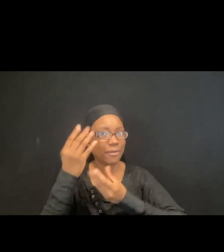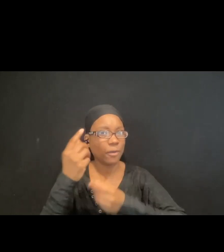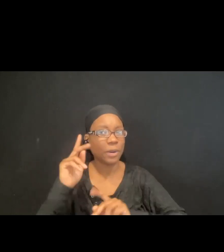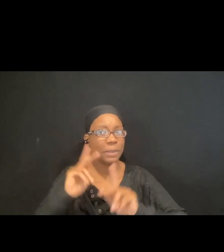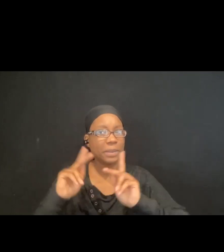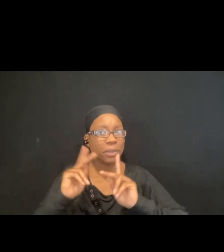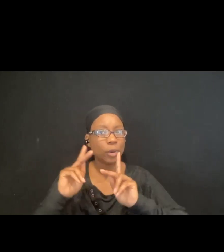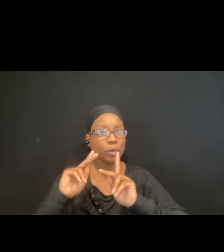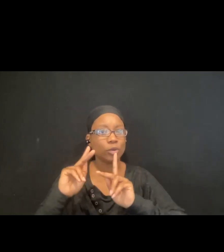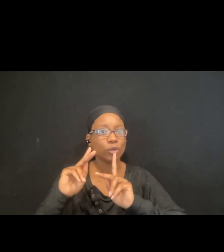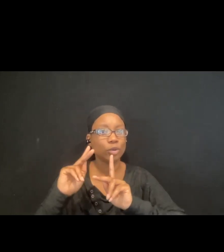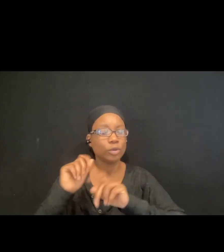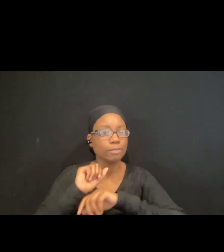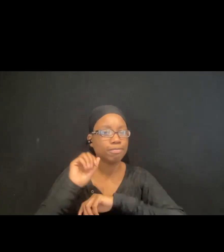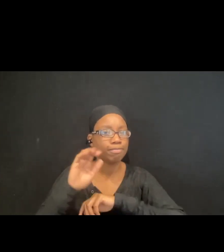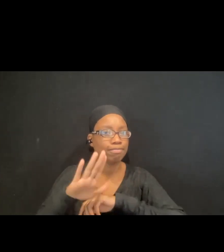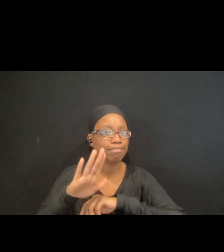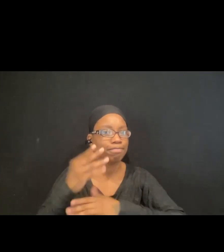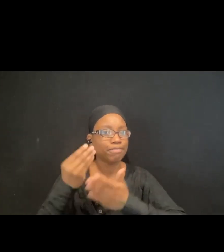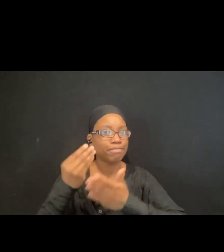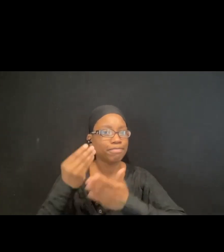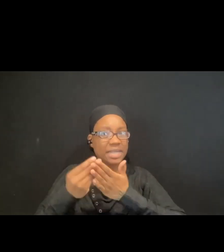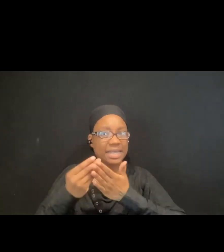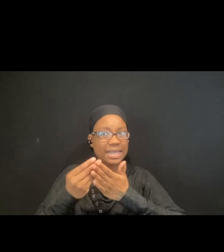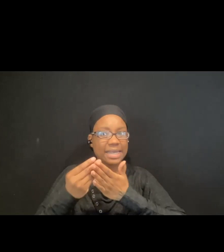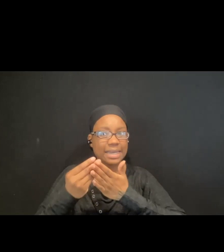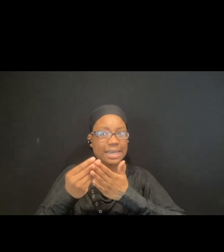funds to people, Yes. we're going to try and put that in.